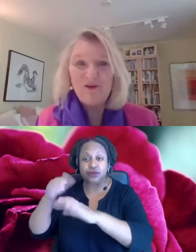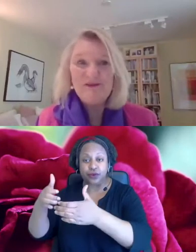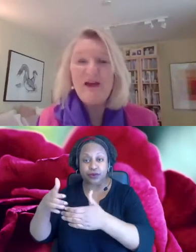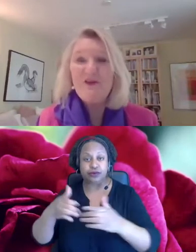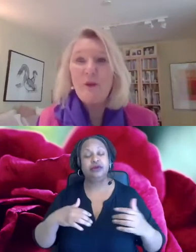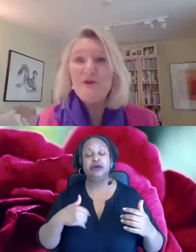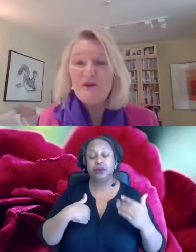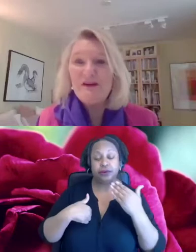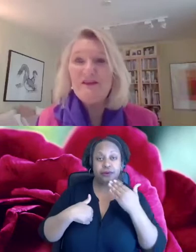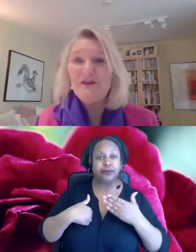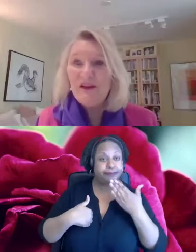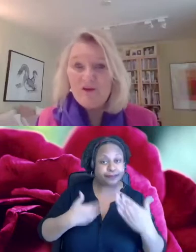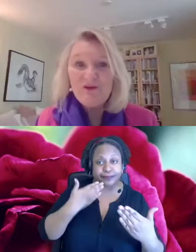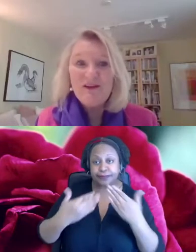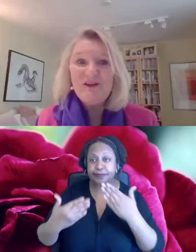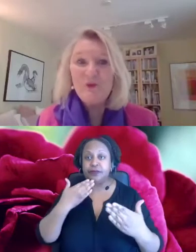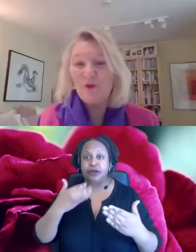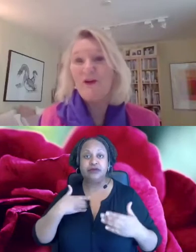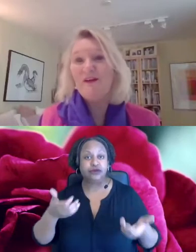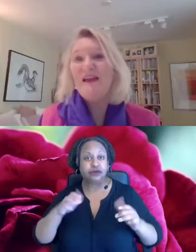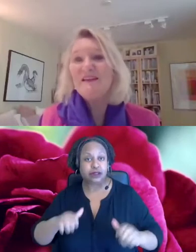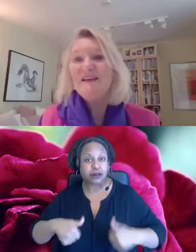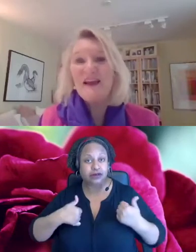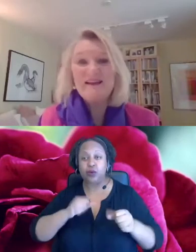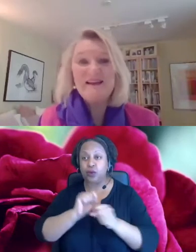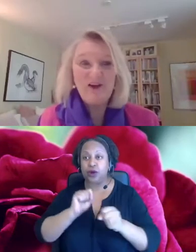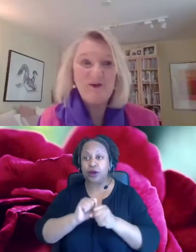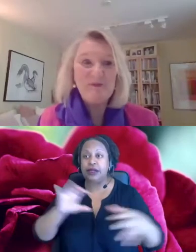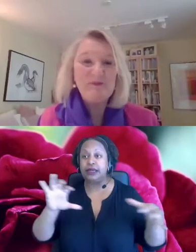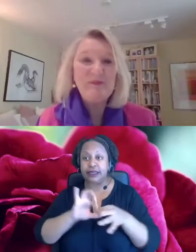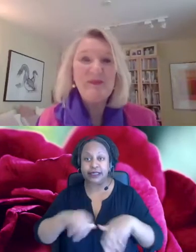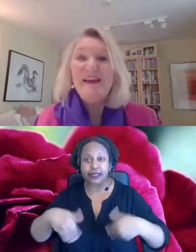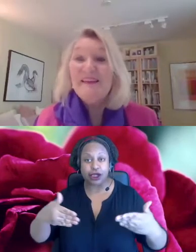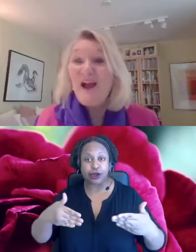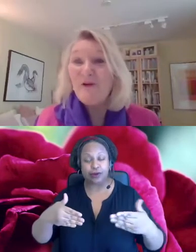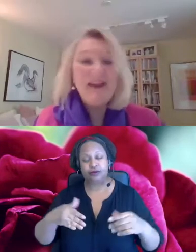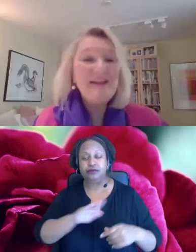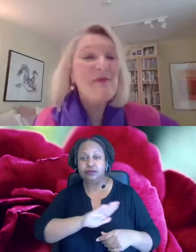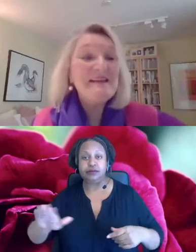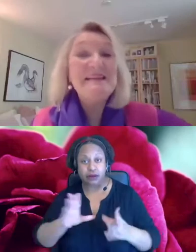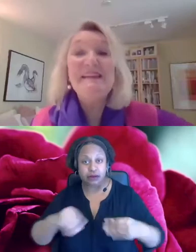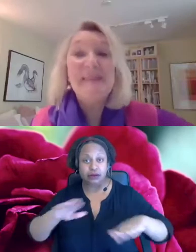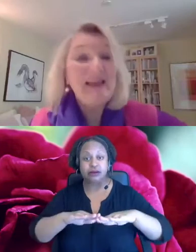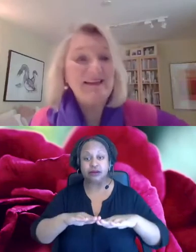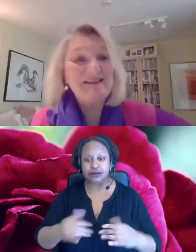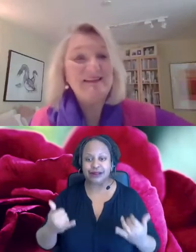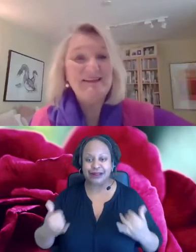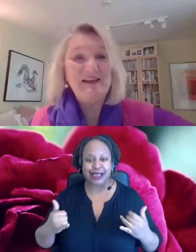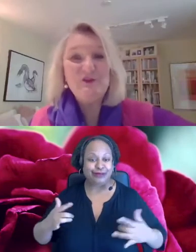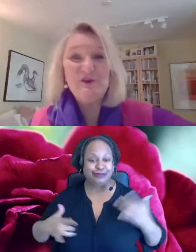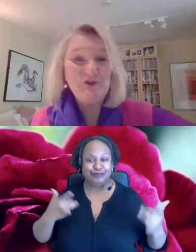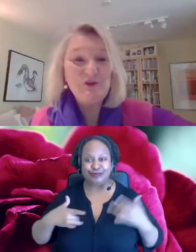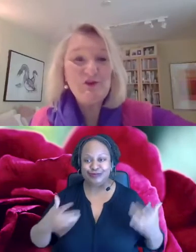thankful to have the opportunity to live, to work, and to connect here. Now, it's my delight